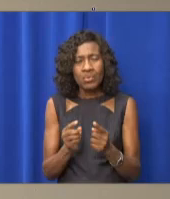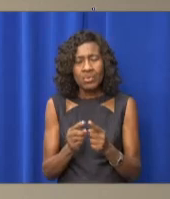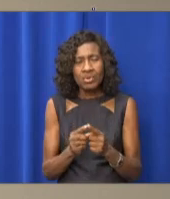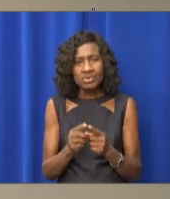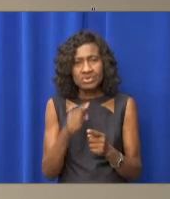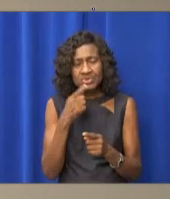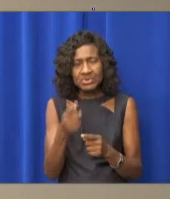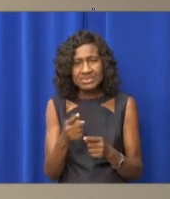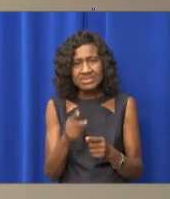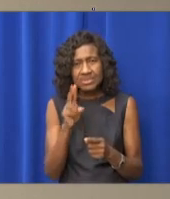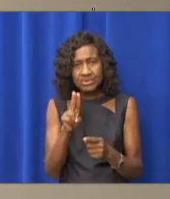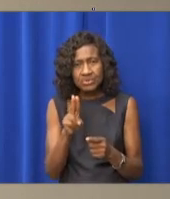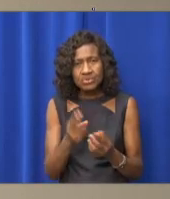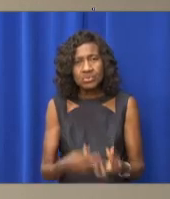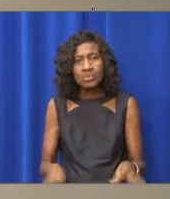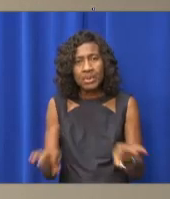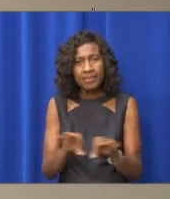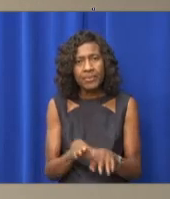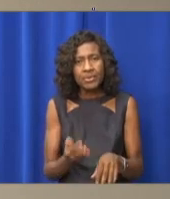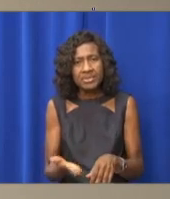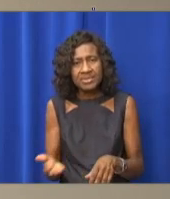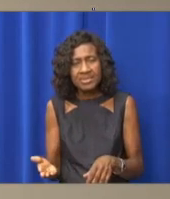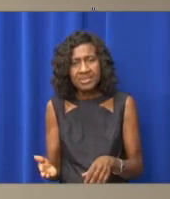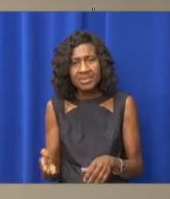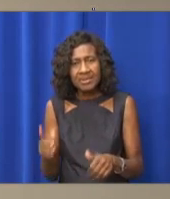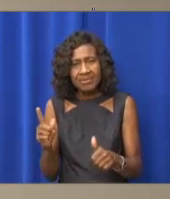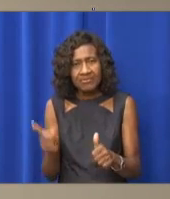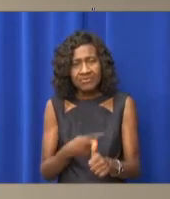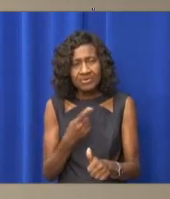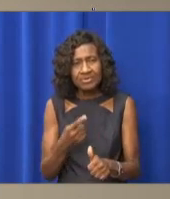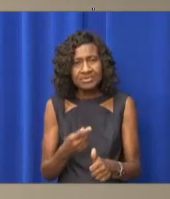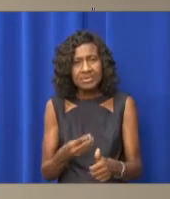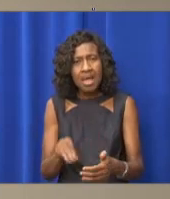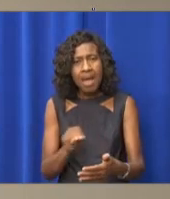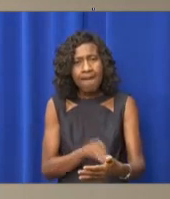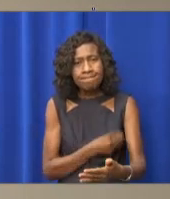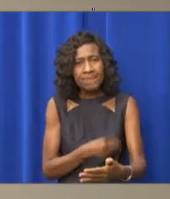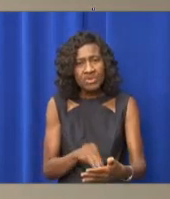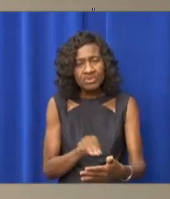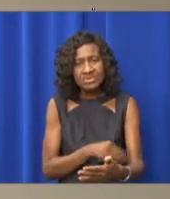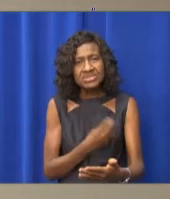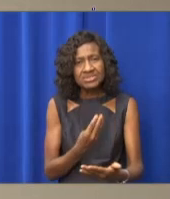important matters today. Firstly, on the musician stipend.